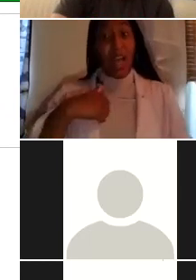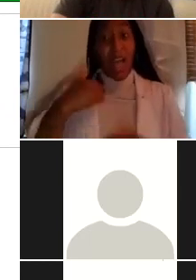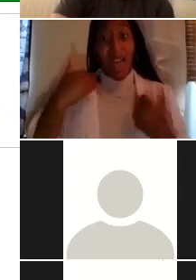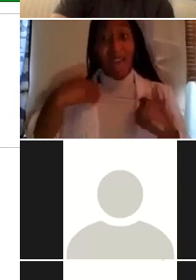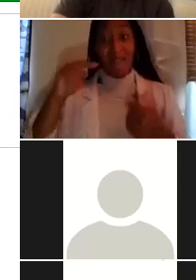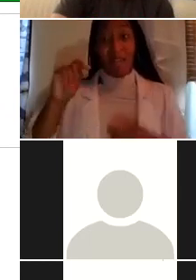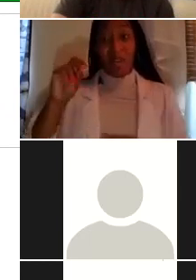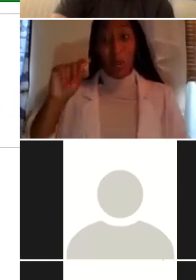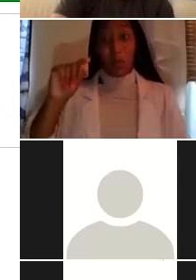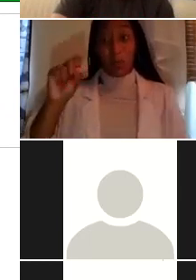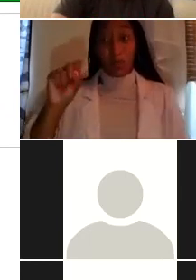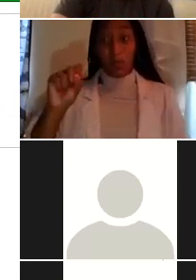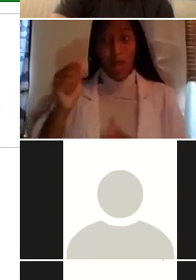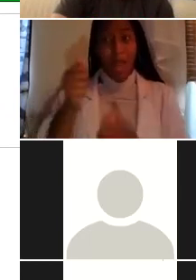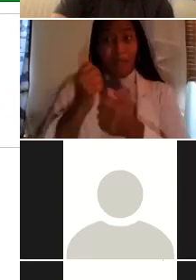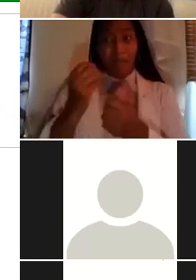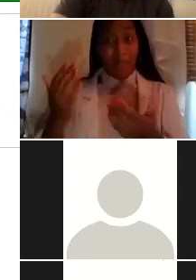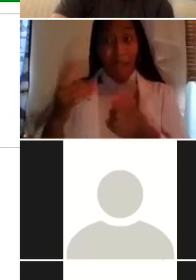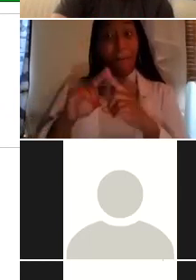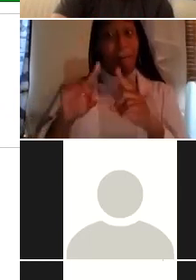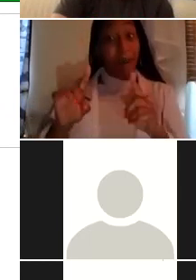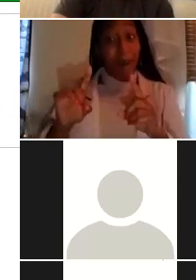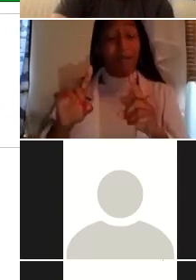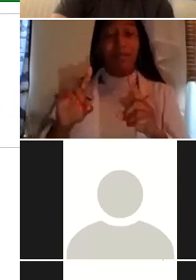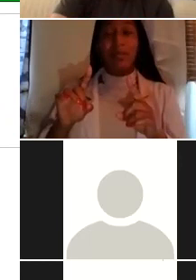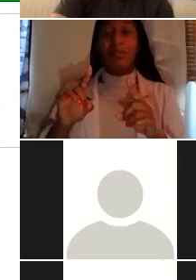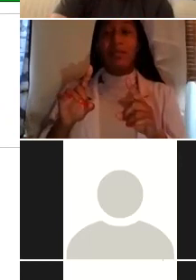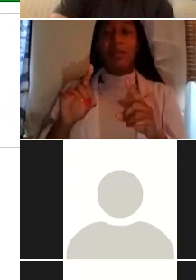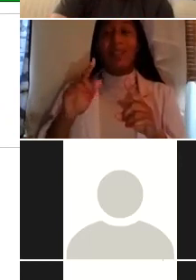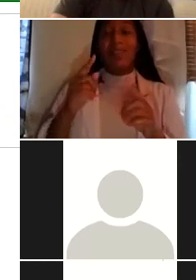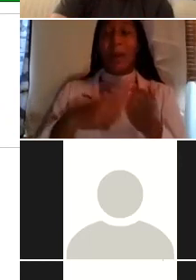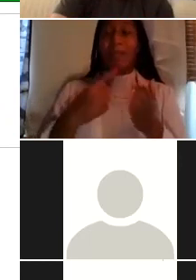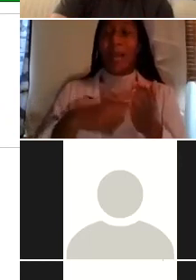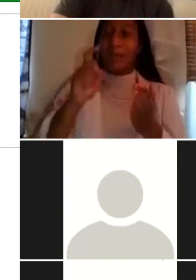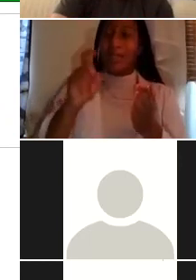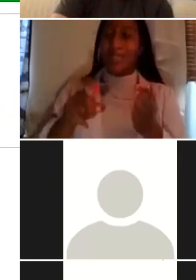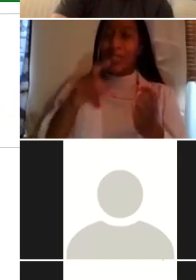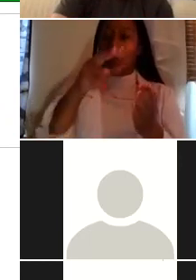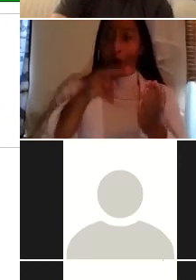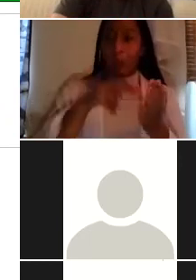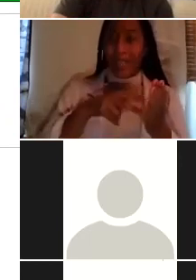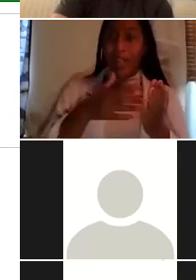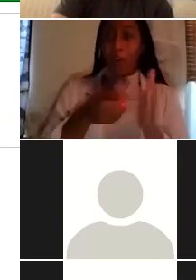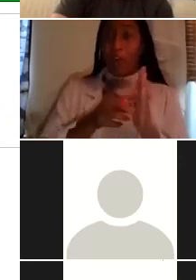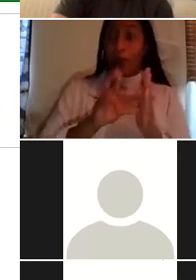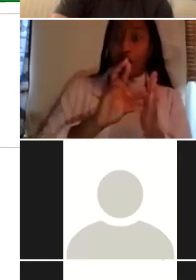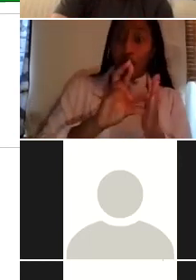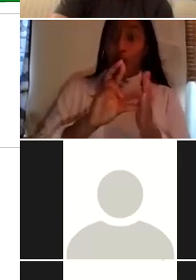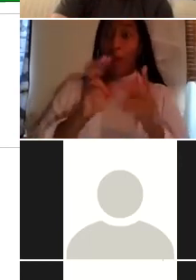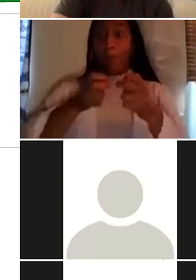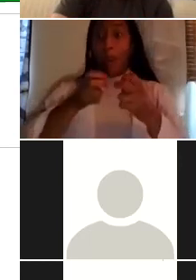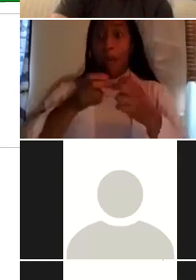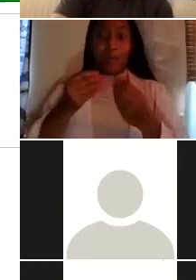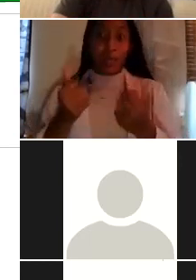you can just read and review this, but give more emphasis to those areas where you will have